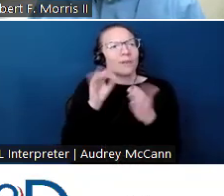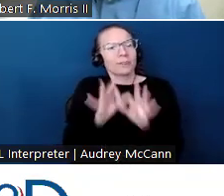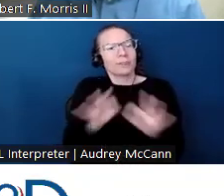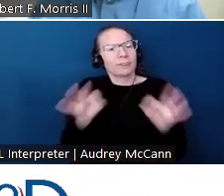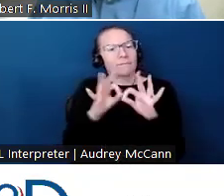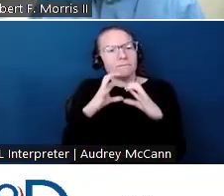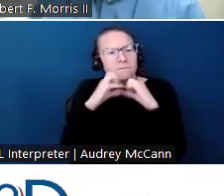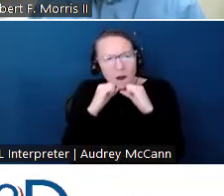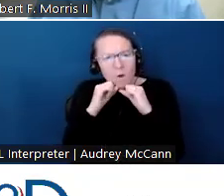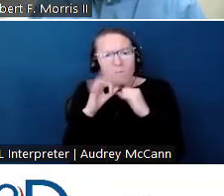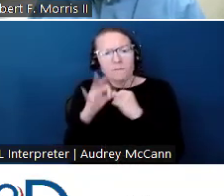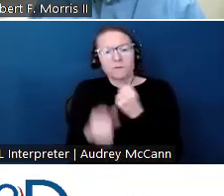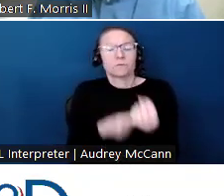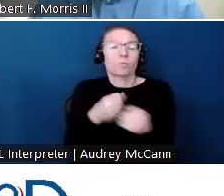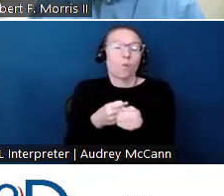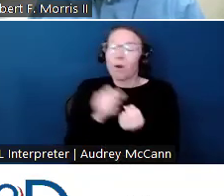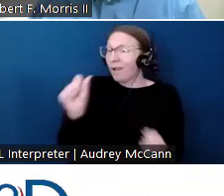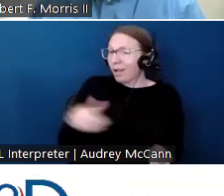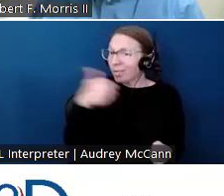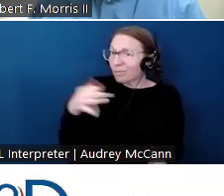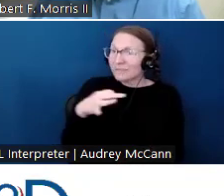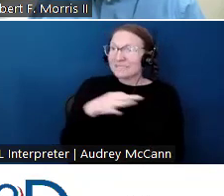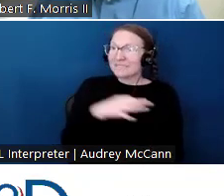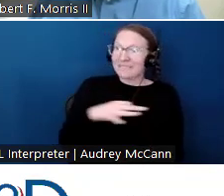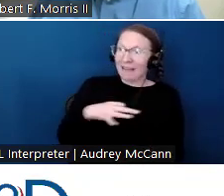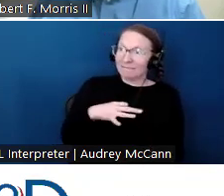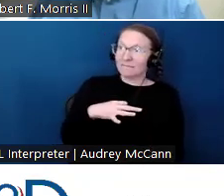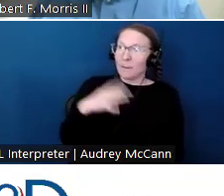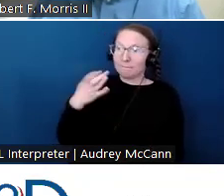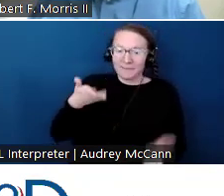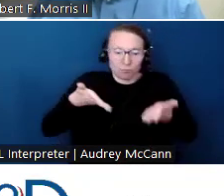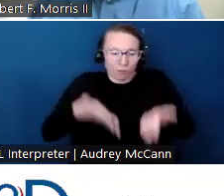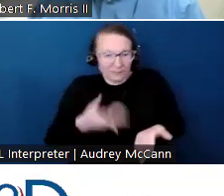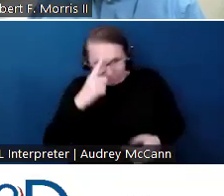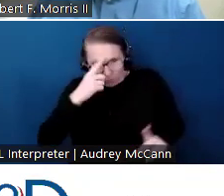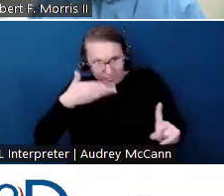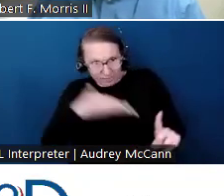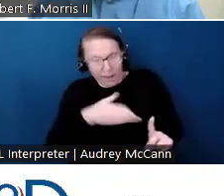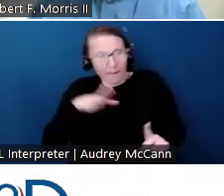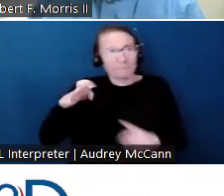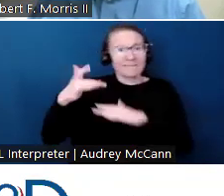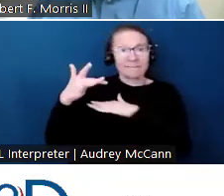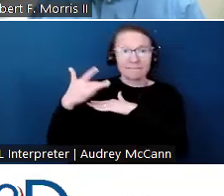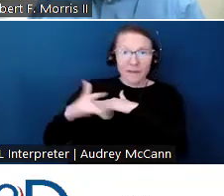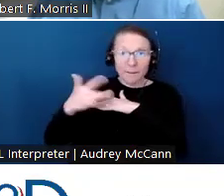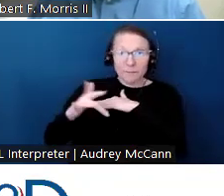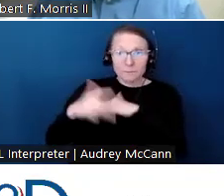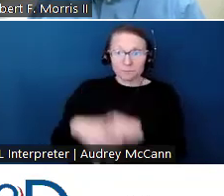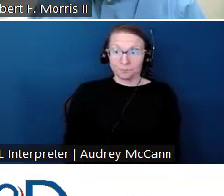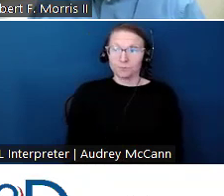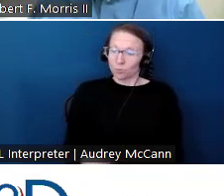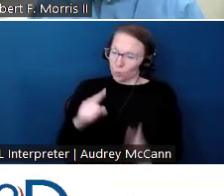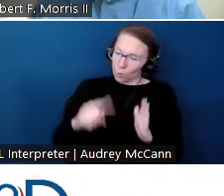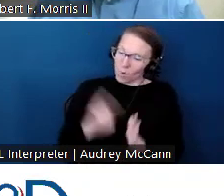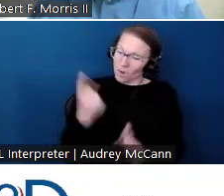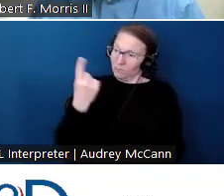supporting other staff members, being present for them, being available, so that they, once an individual feels